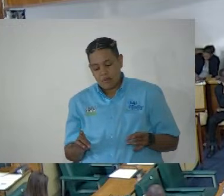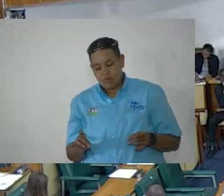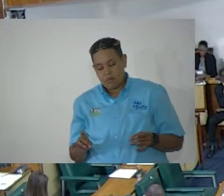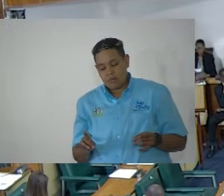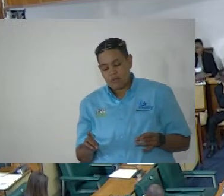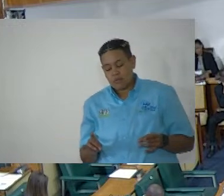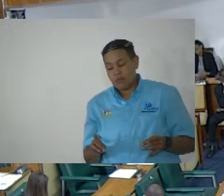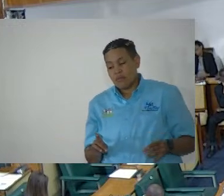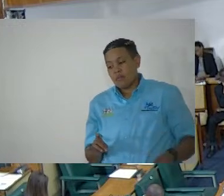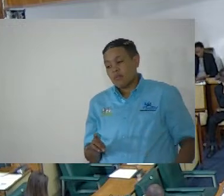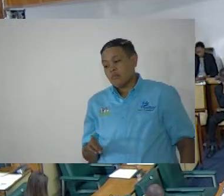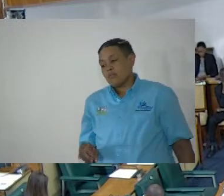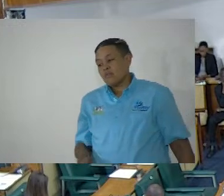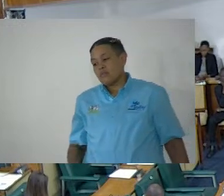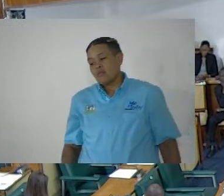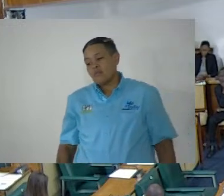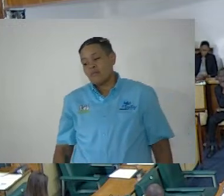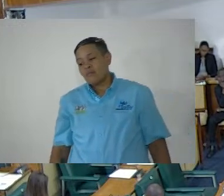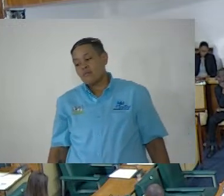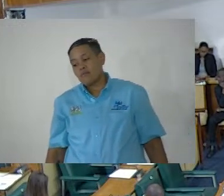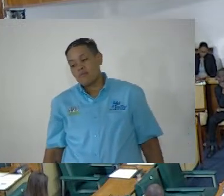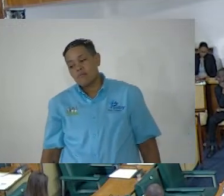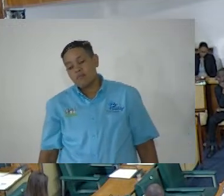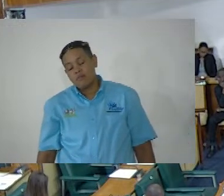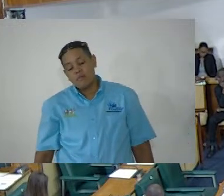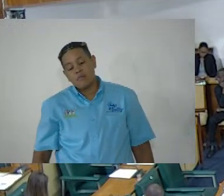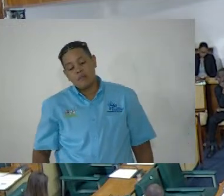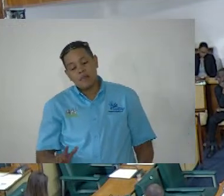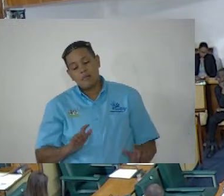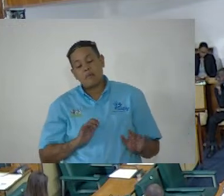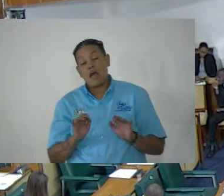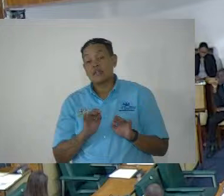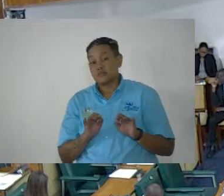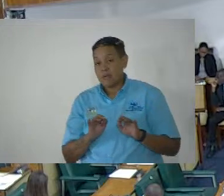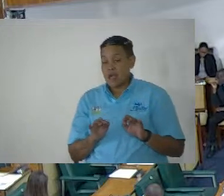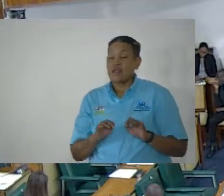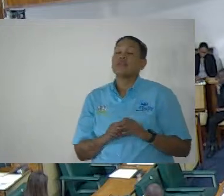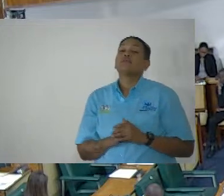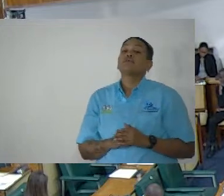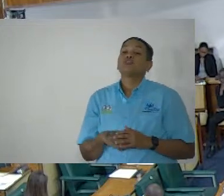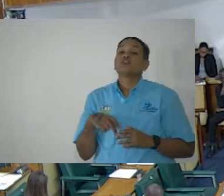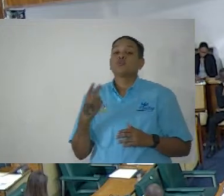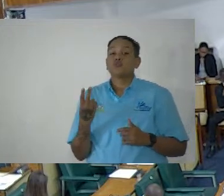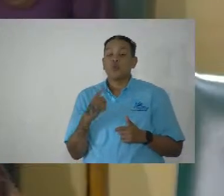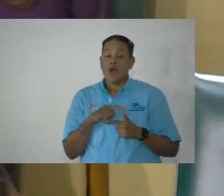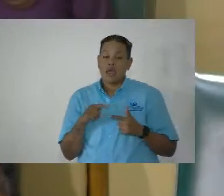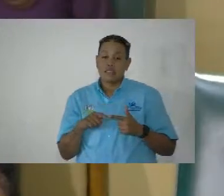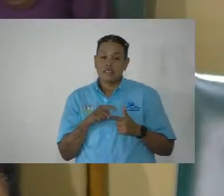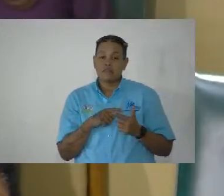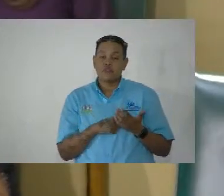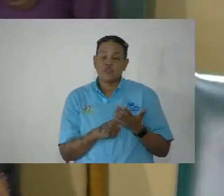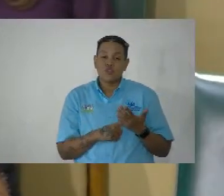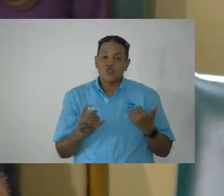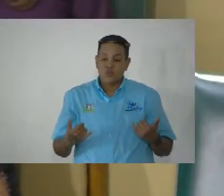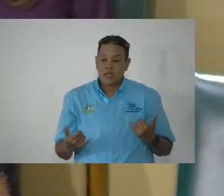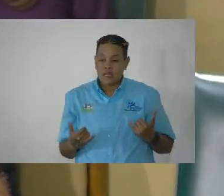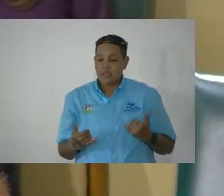Yeah, let me explain. Let me explain. There are two items here.